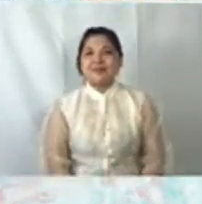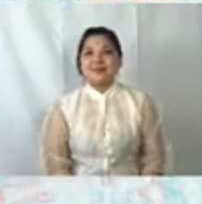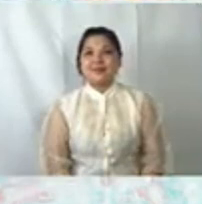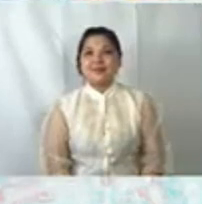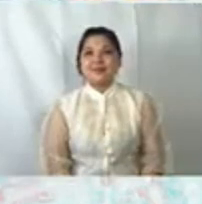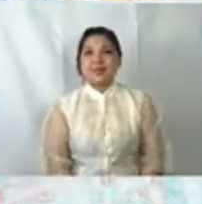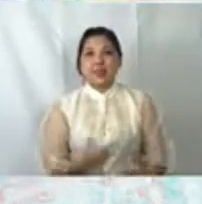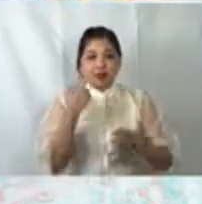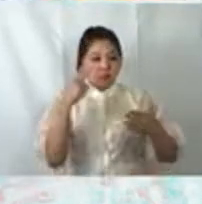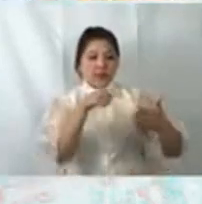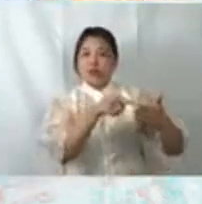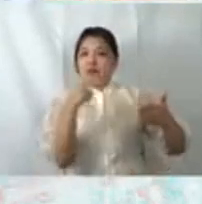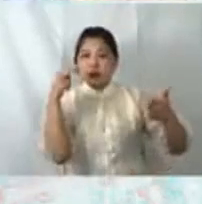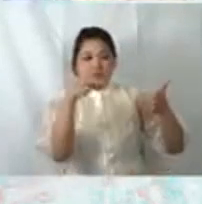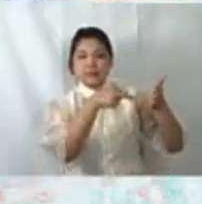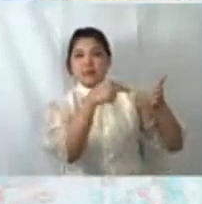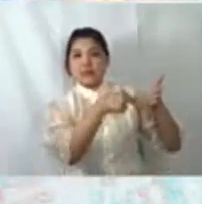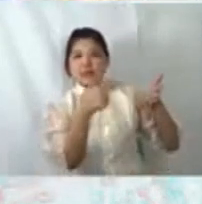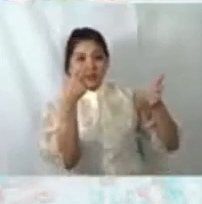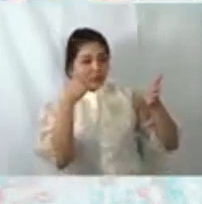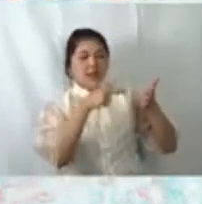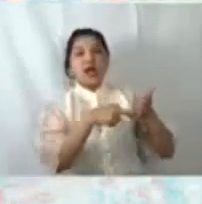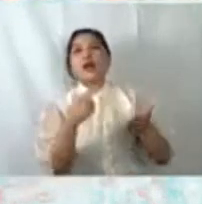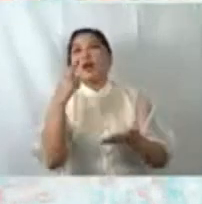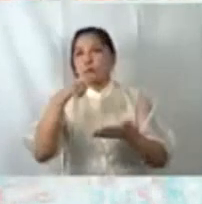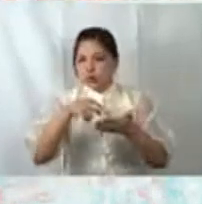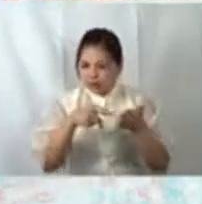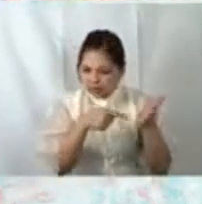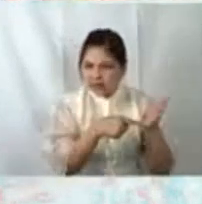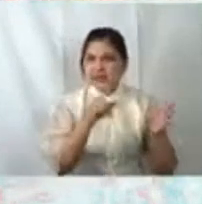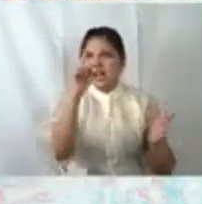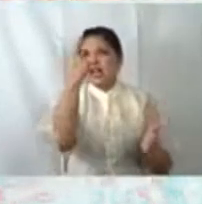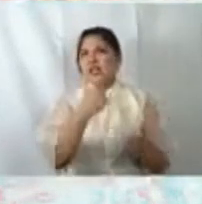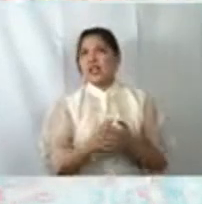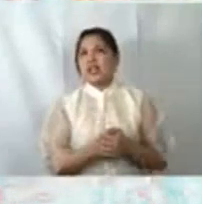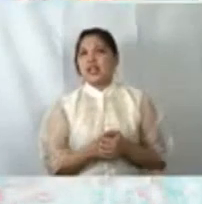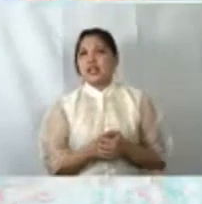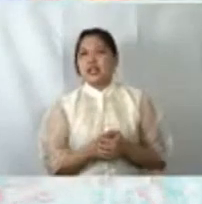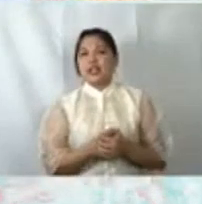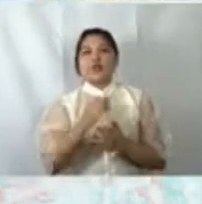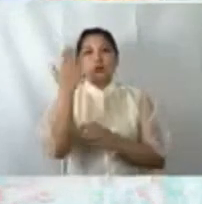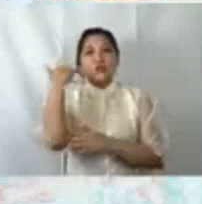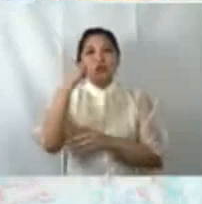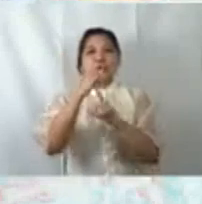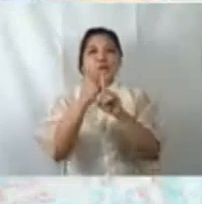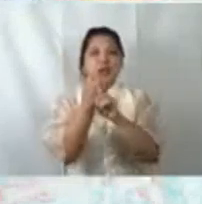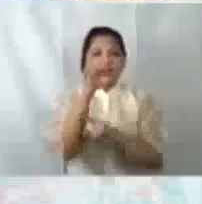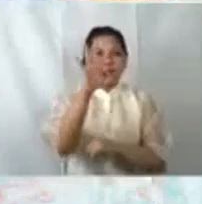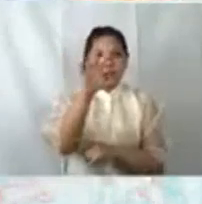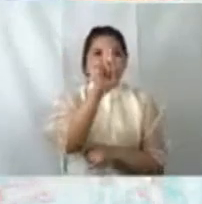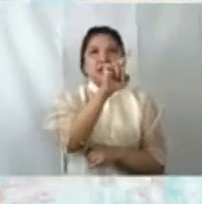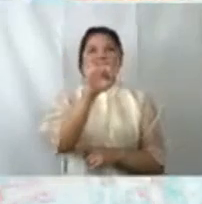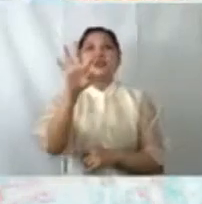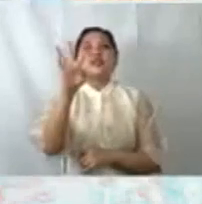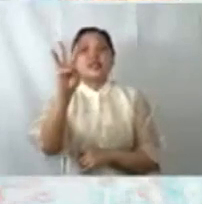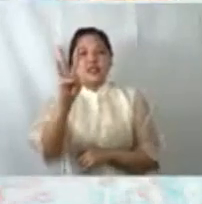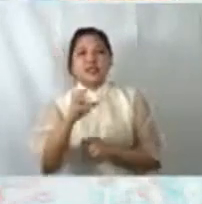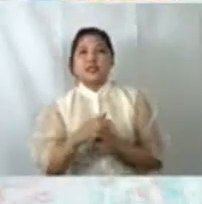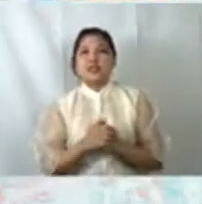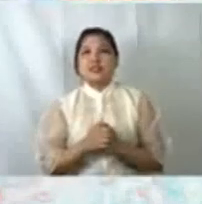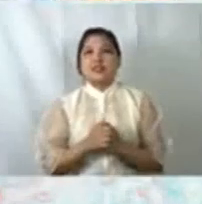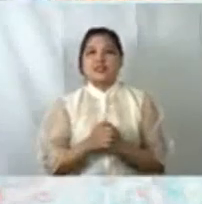Nakita nyo, mga kaibigan, may recognize lang. Noong July 4, 1946, and in all